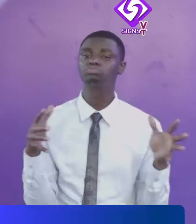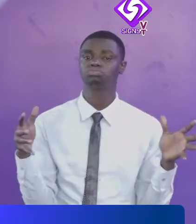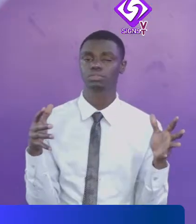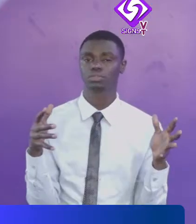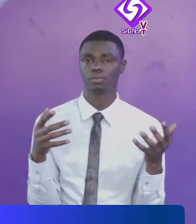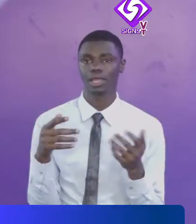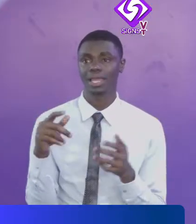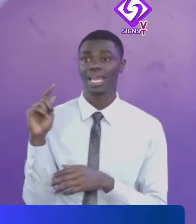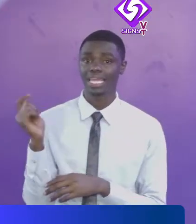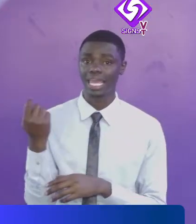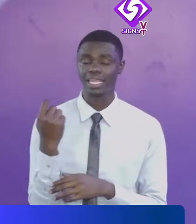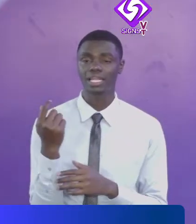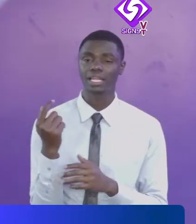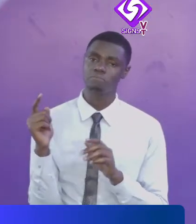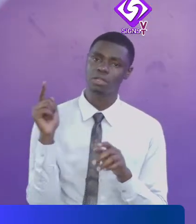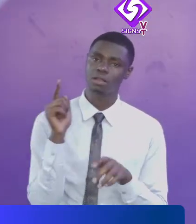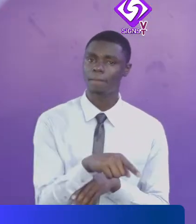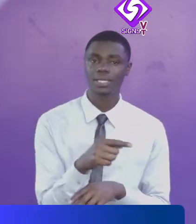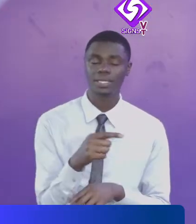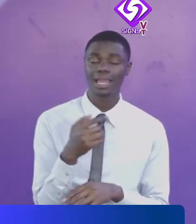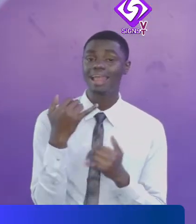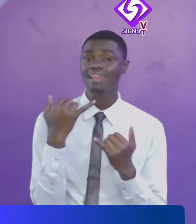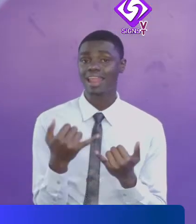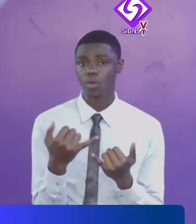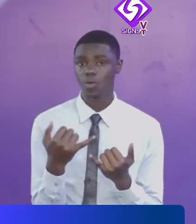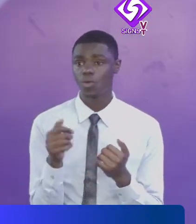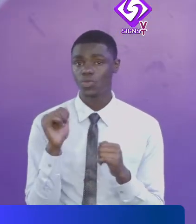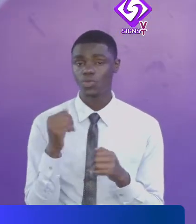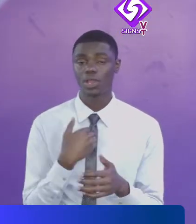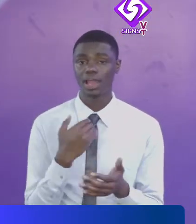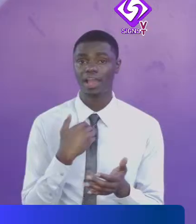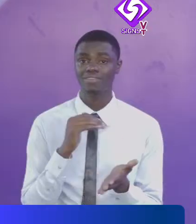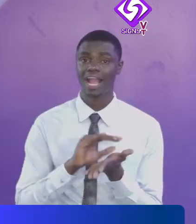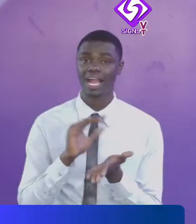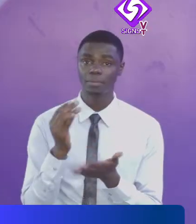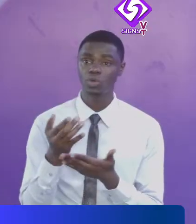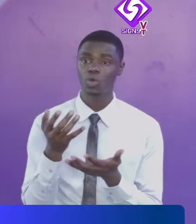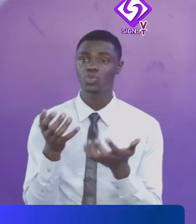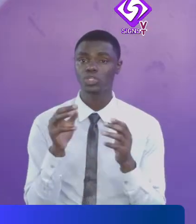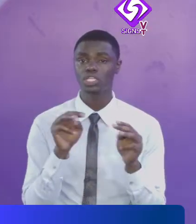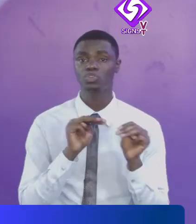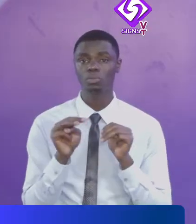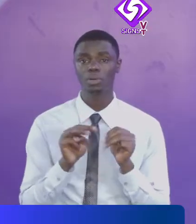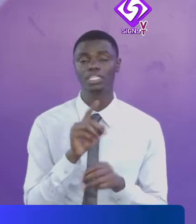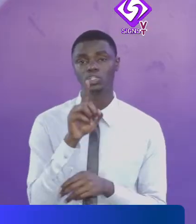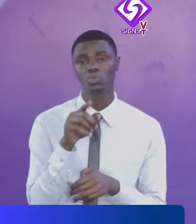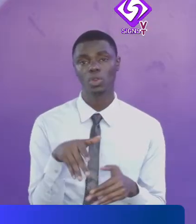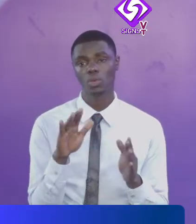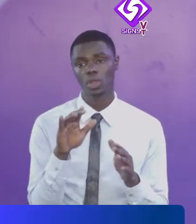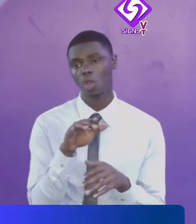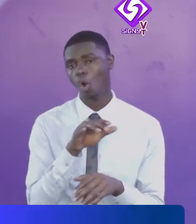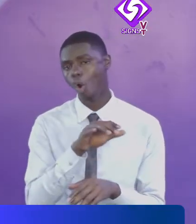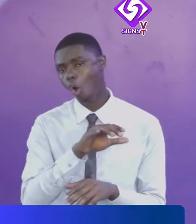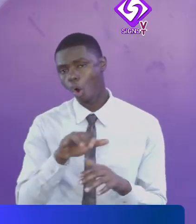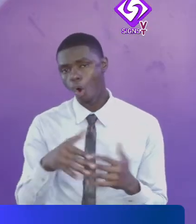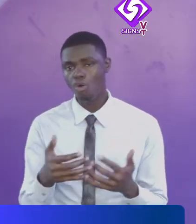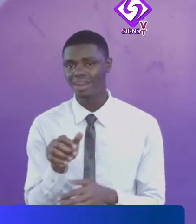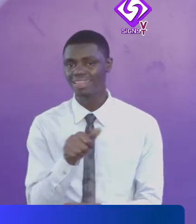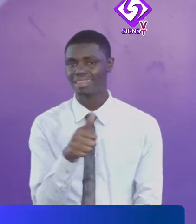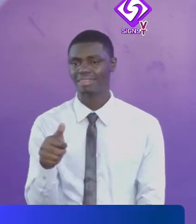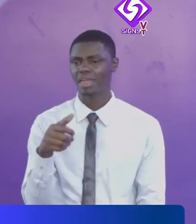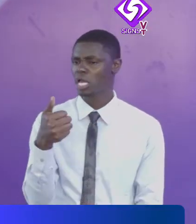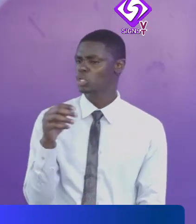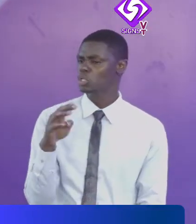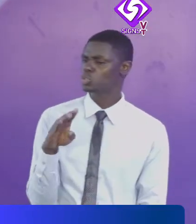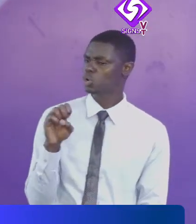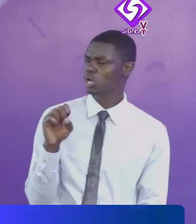have grown wealthier. We're now in a place where you actually have some capital that you need to be managed in one or the other. So ABSA looked at it and said,